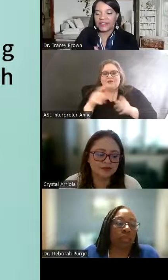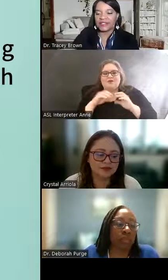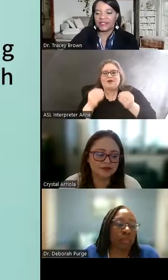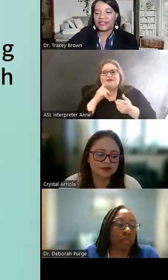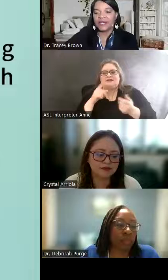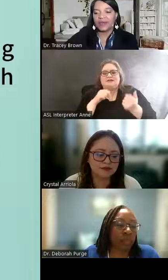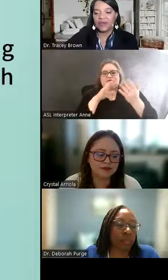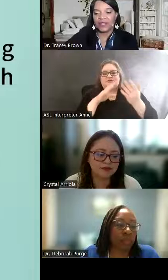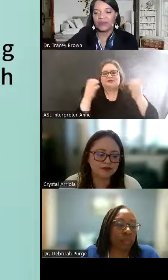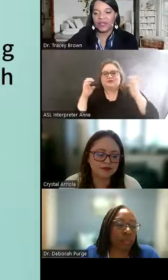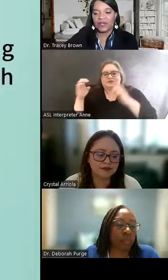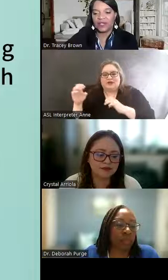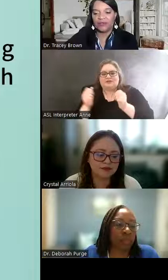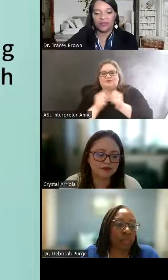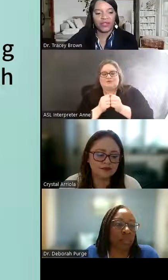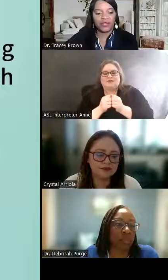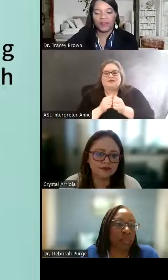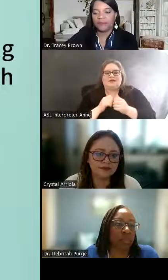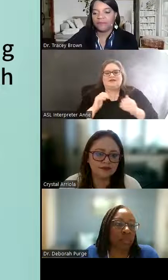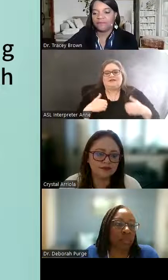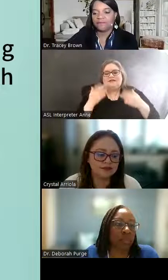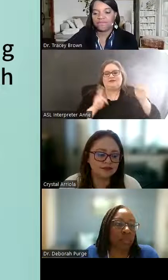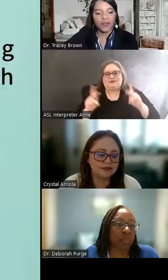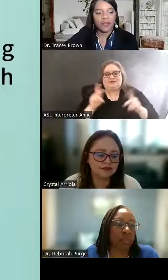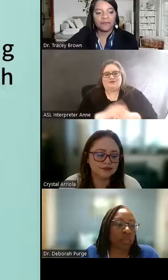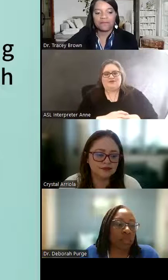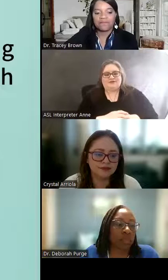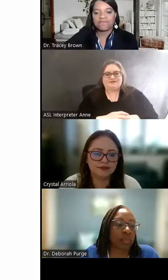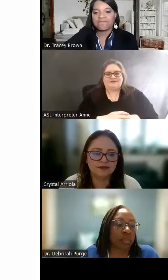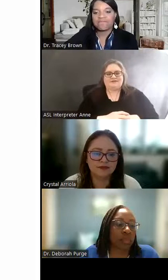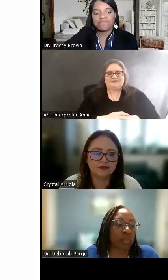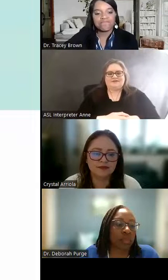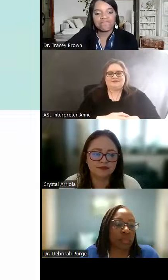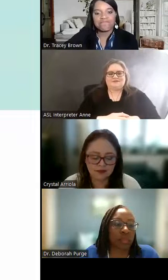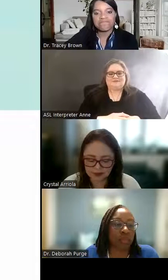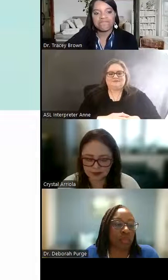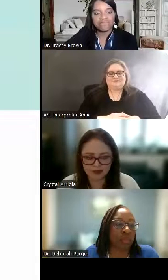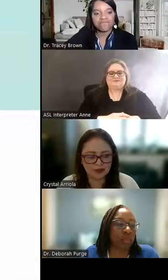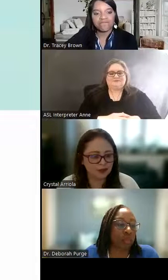addressing crises with our youth. Okay.